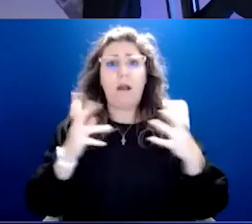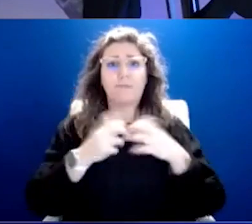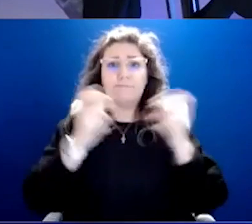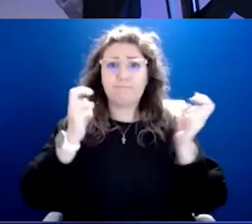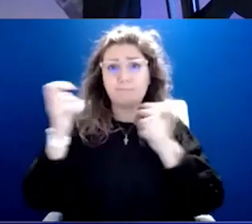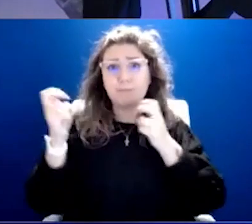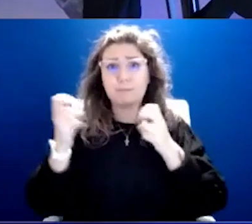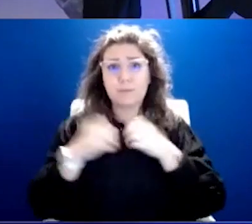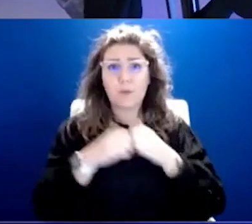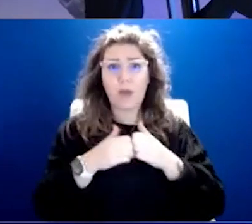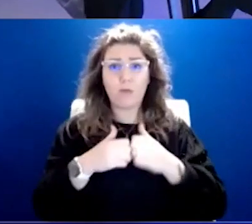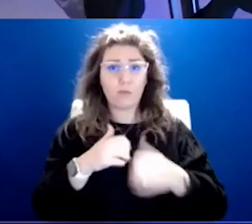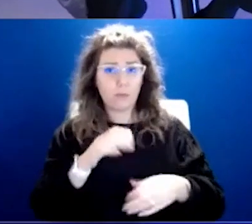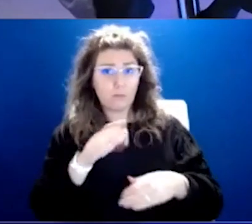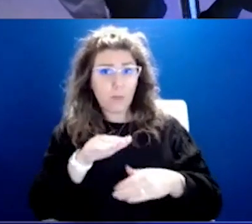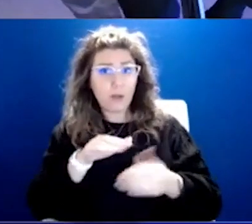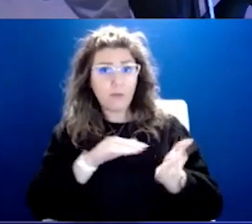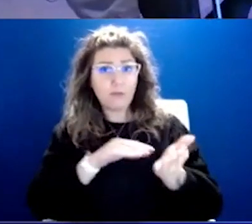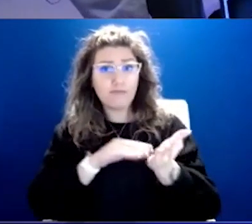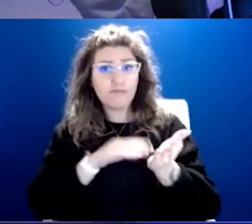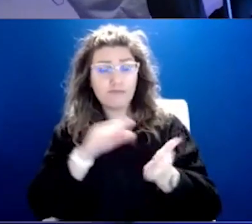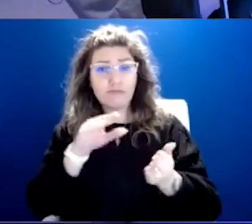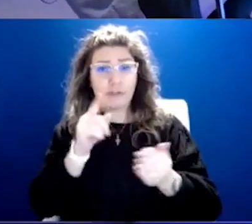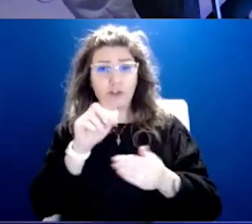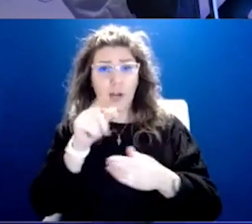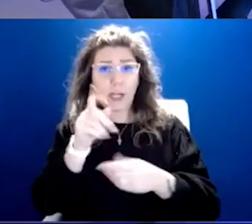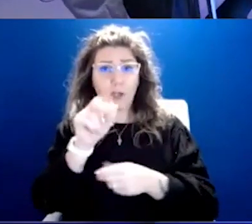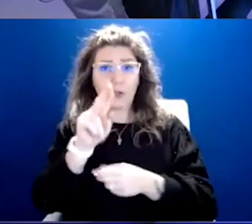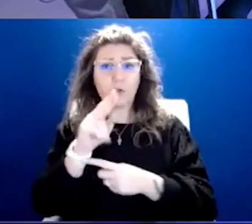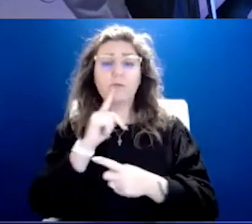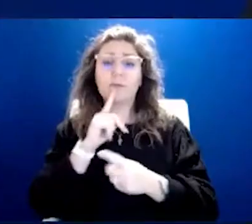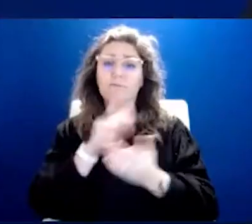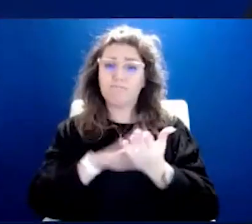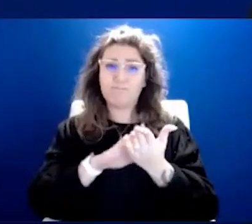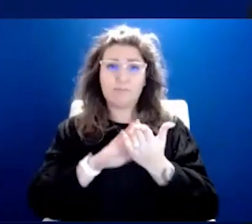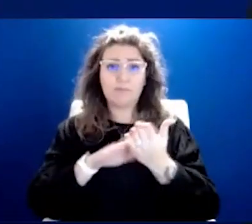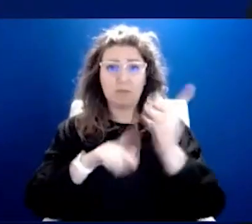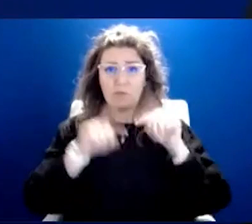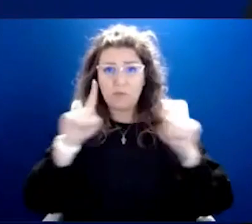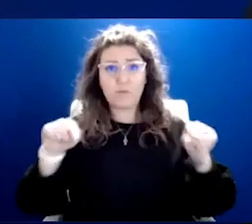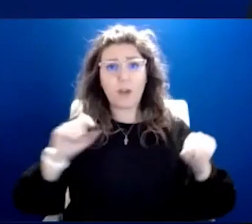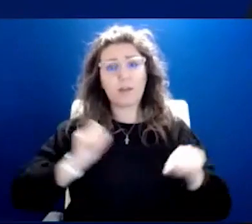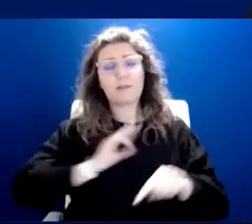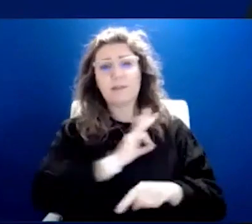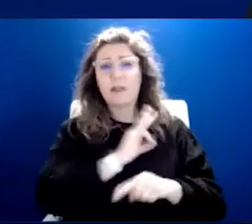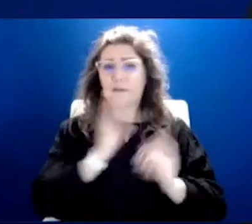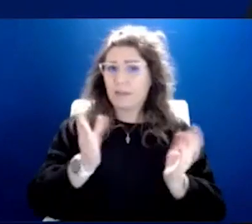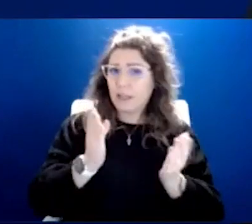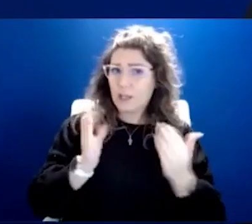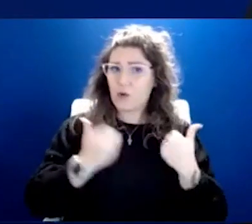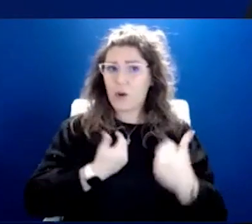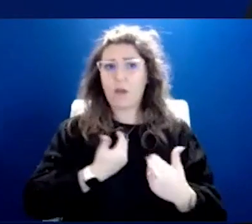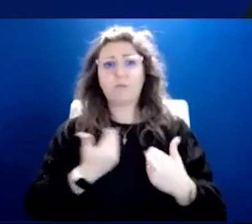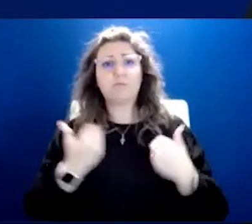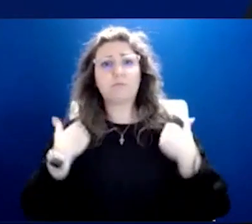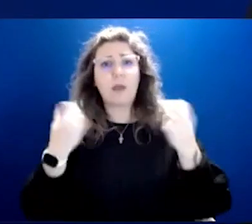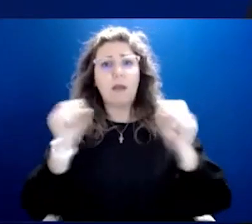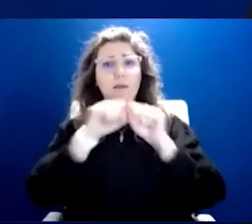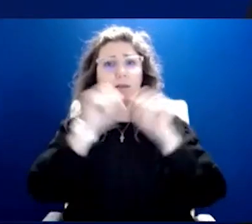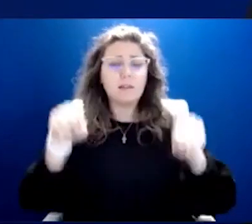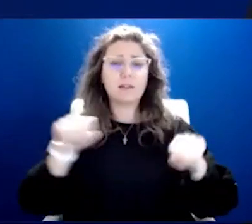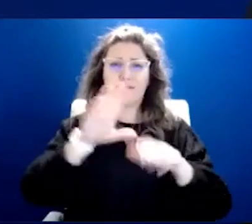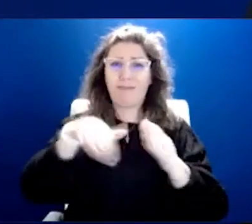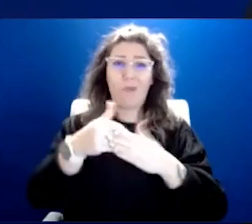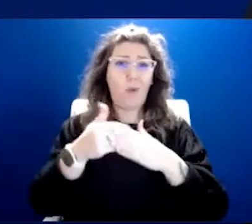Yeah. I mean, I really commend the different staff, but both here at our health system, but really all across the country. I think